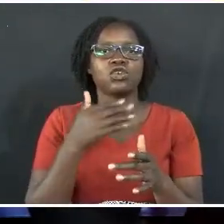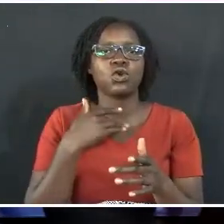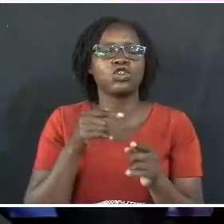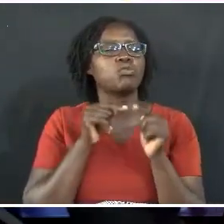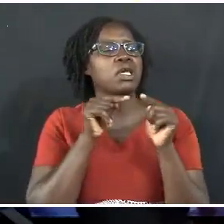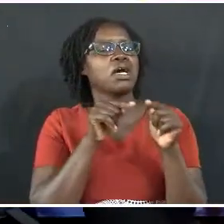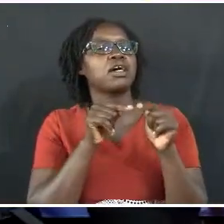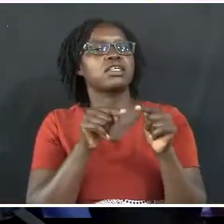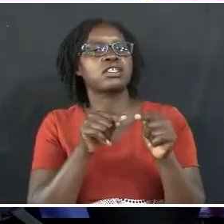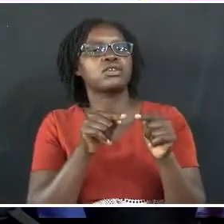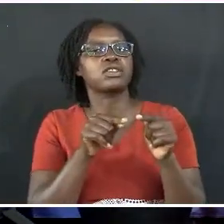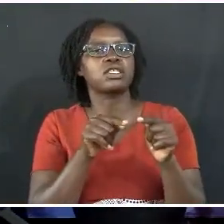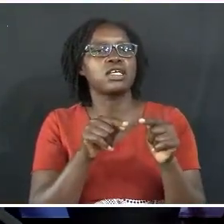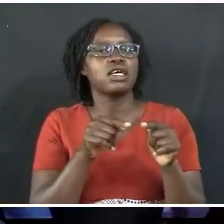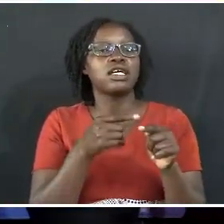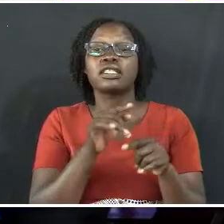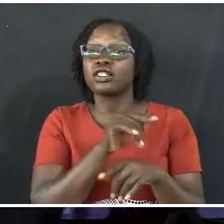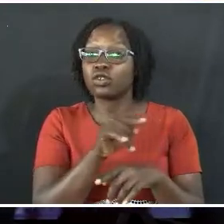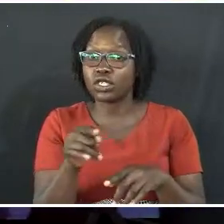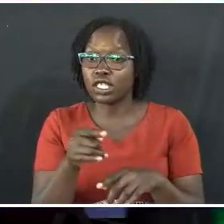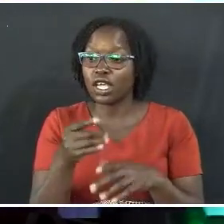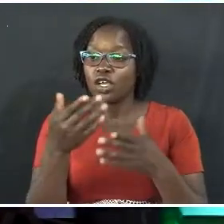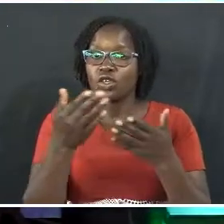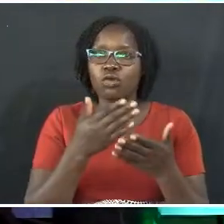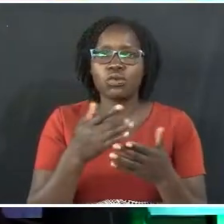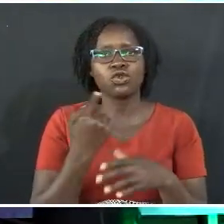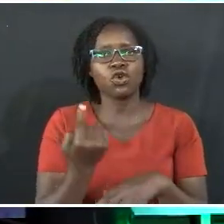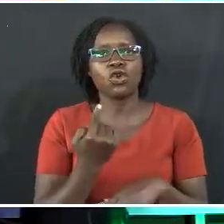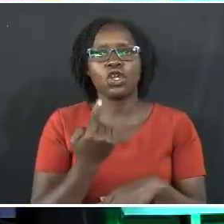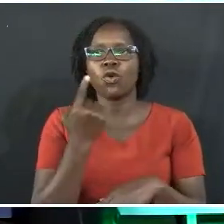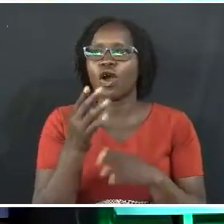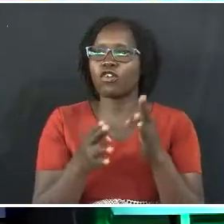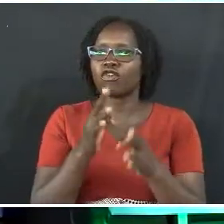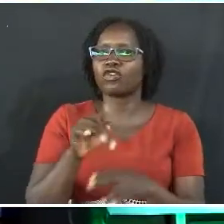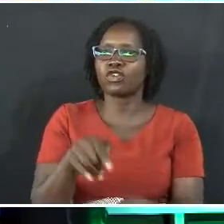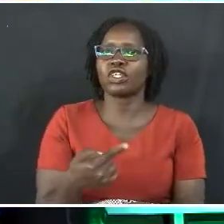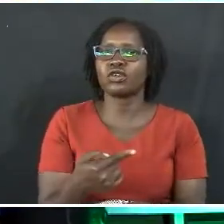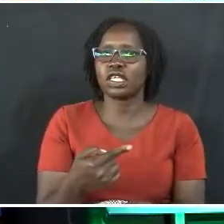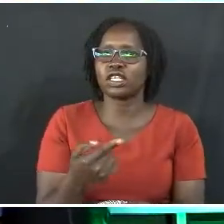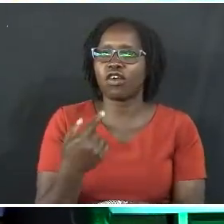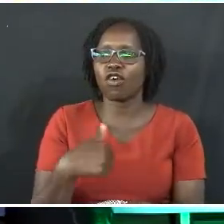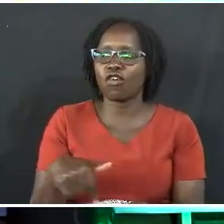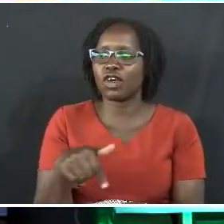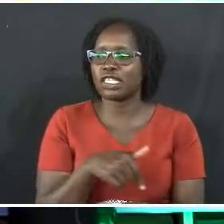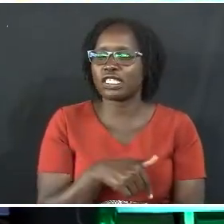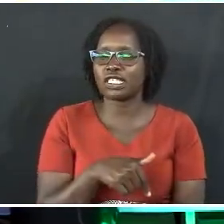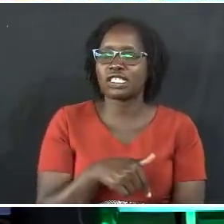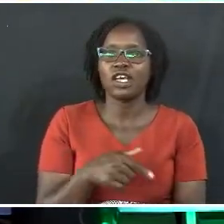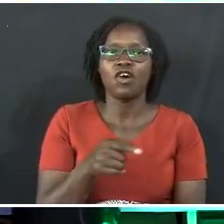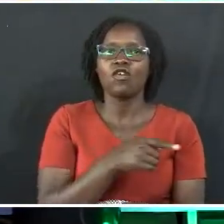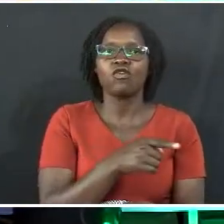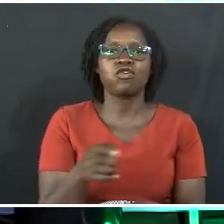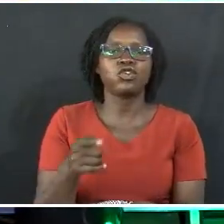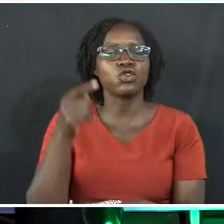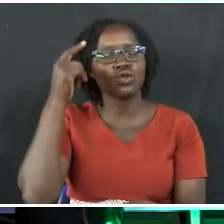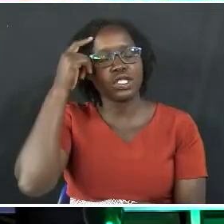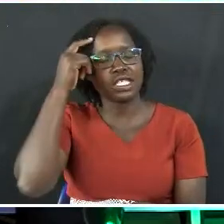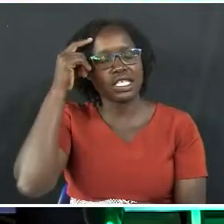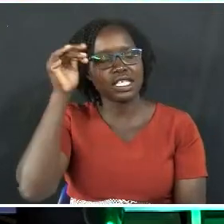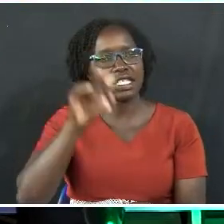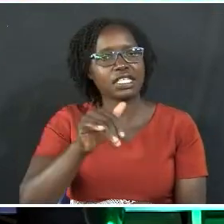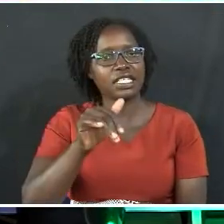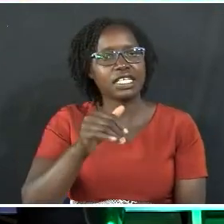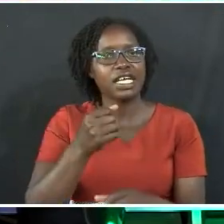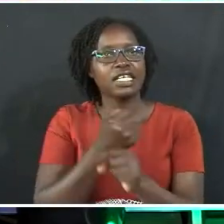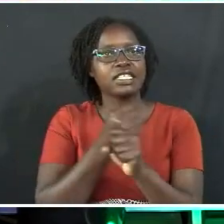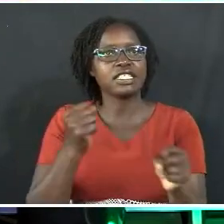accused. That you see, you brought only 144,000 of us. For those who think that the